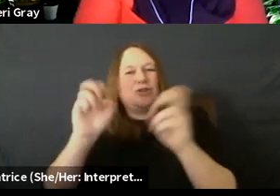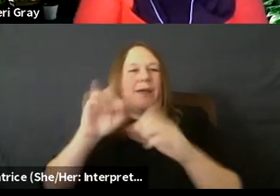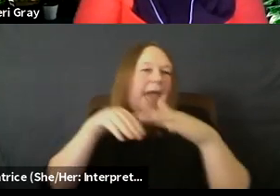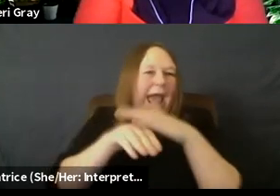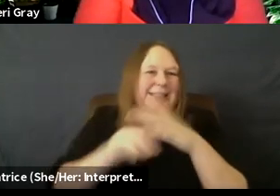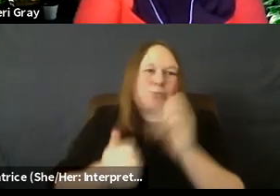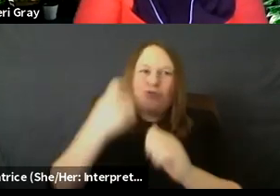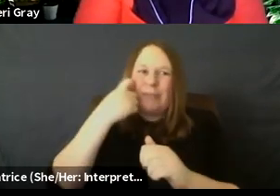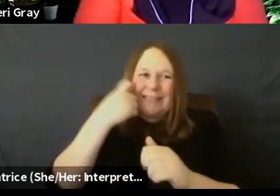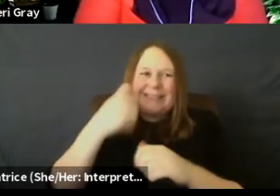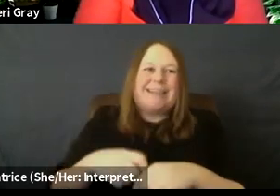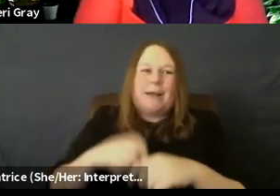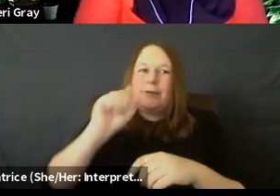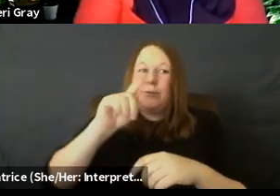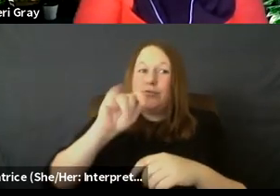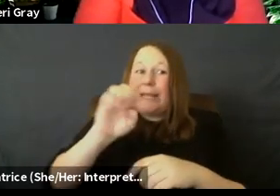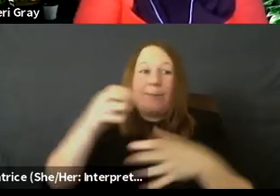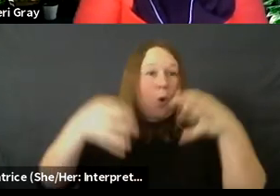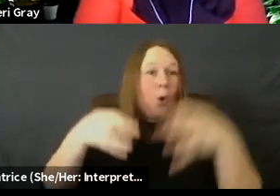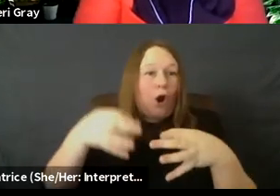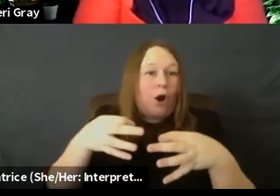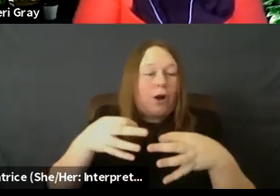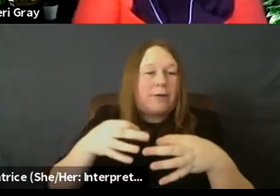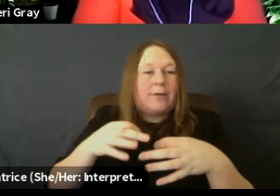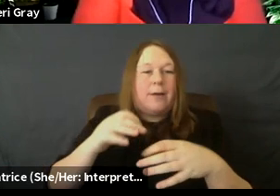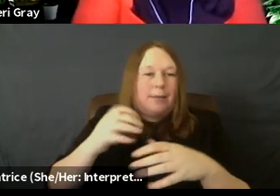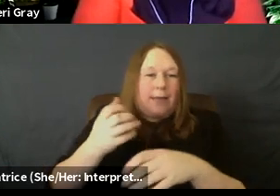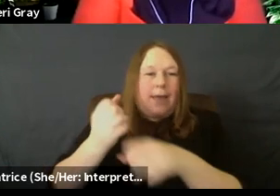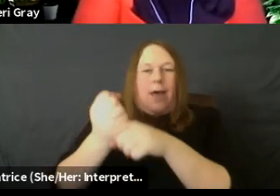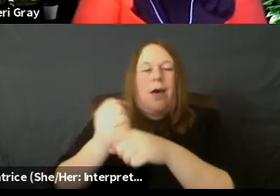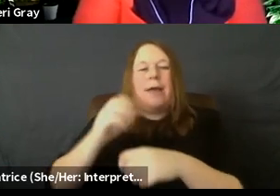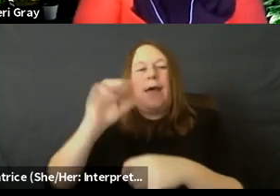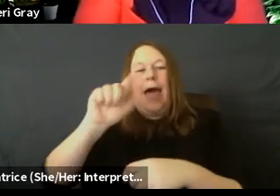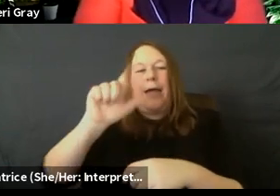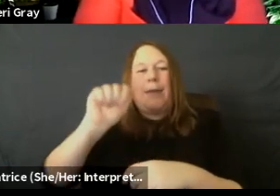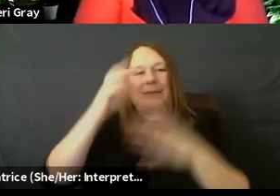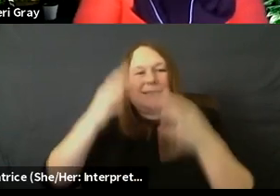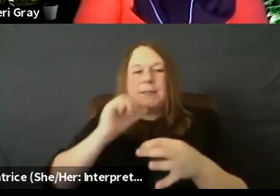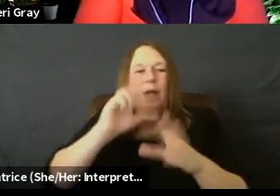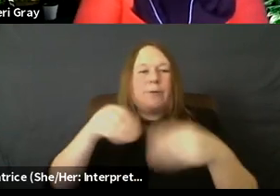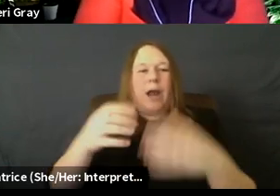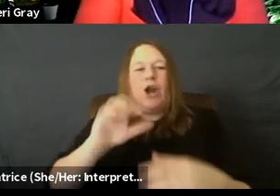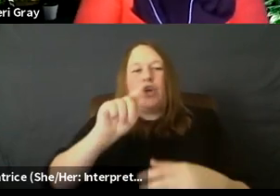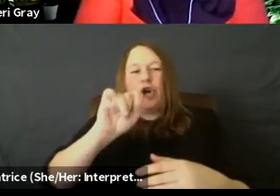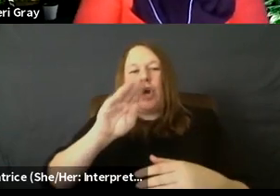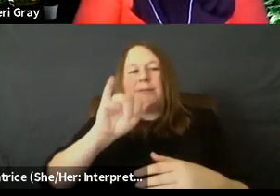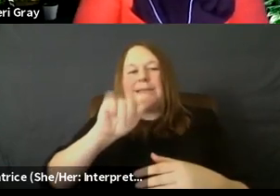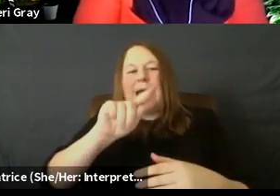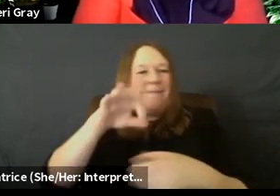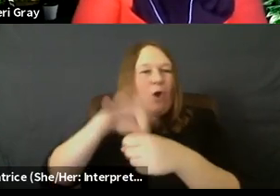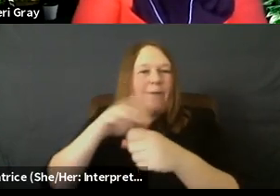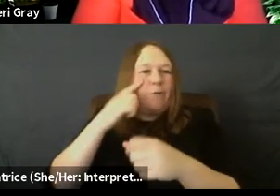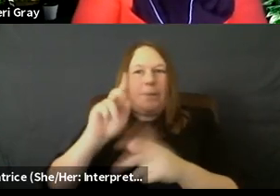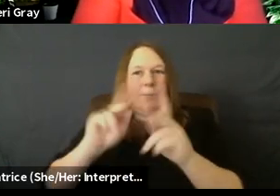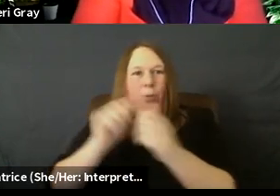most recently the Supreme Court upheld Alabama's decision to not provide curbside voting for people with disabilities who needed that,